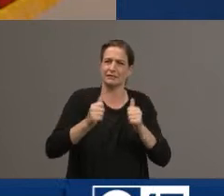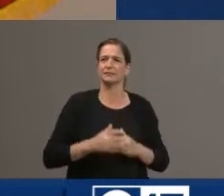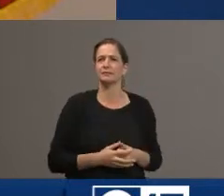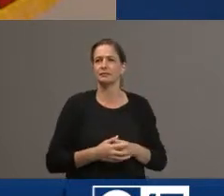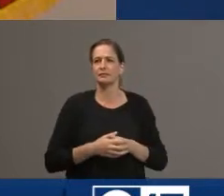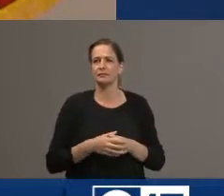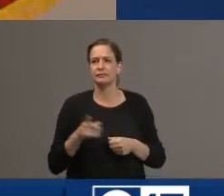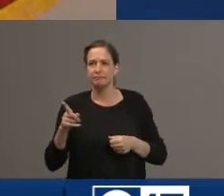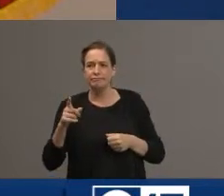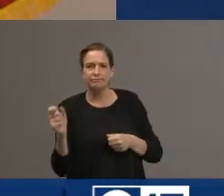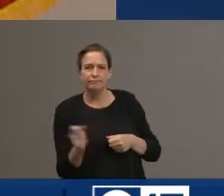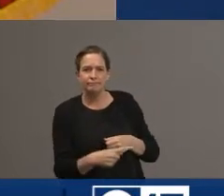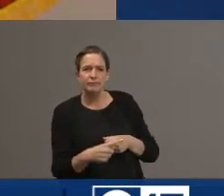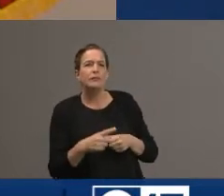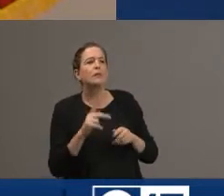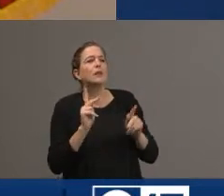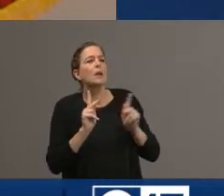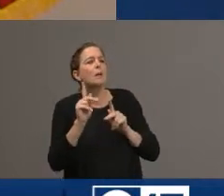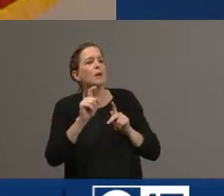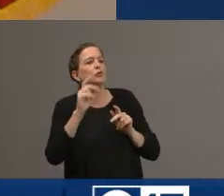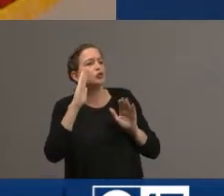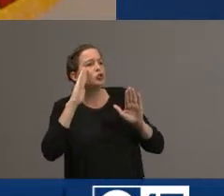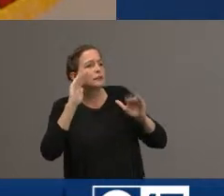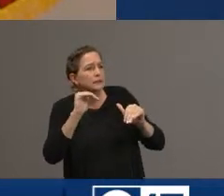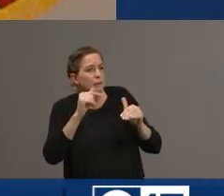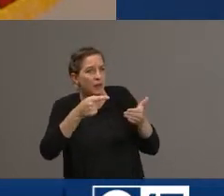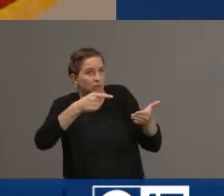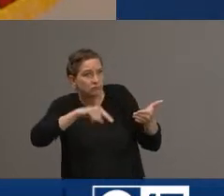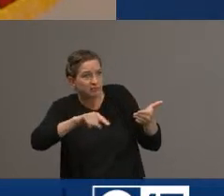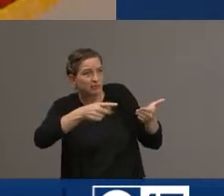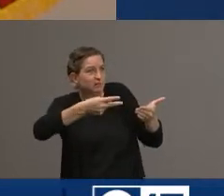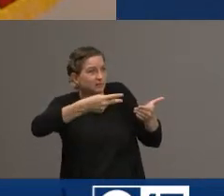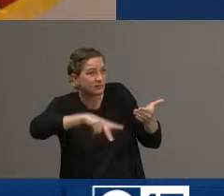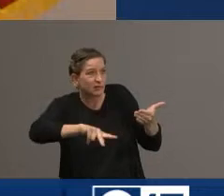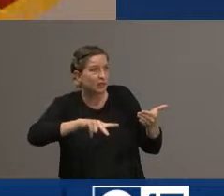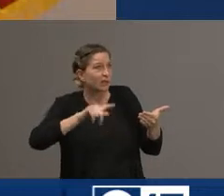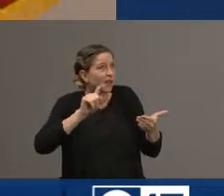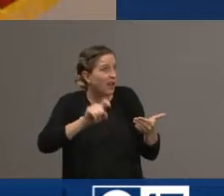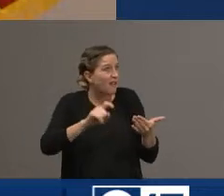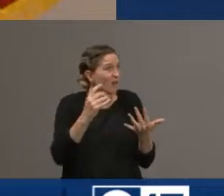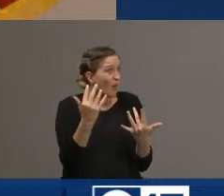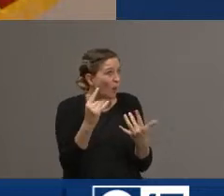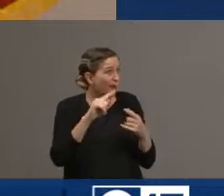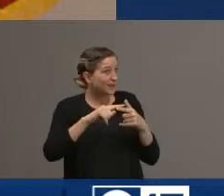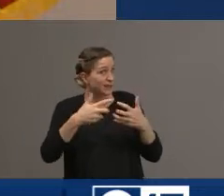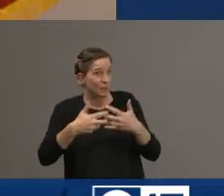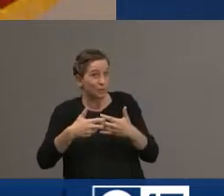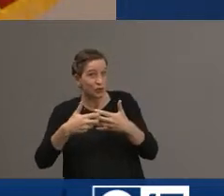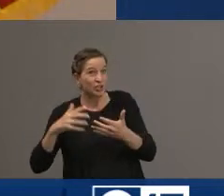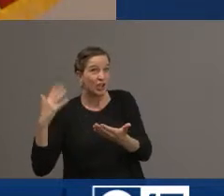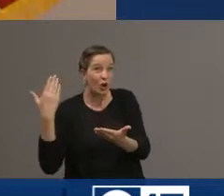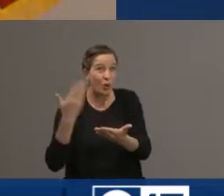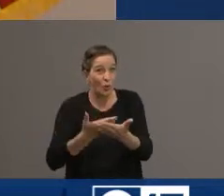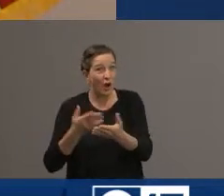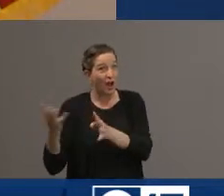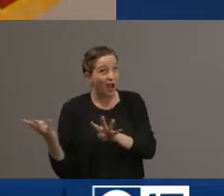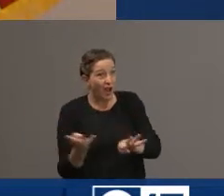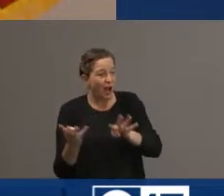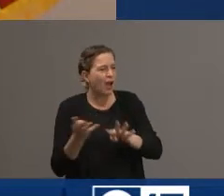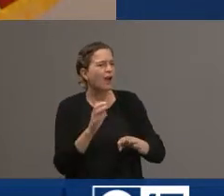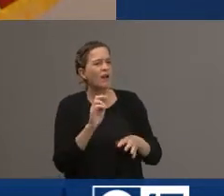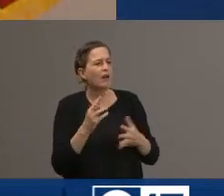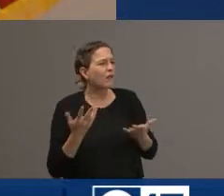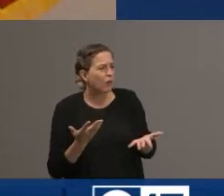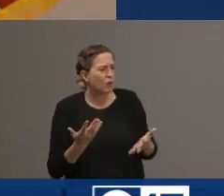2 weeks? Should we expect what we similarly saw this weekend until that machine and sort of these steps can be taken? So hopefully